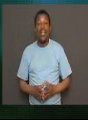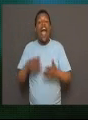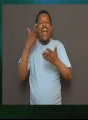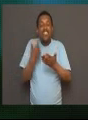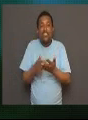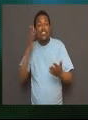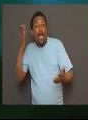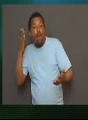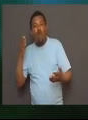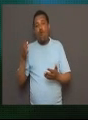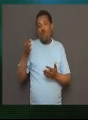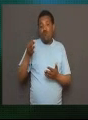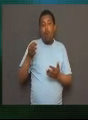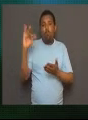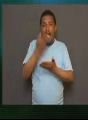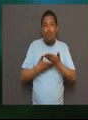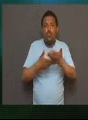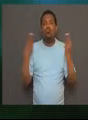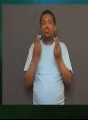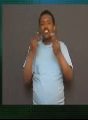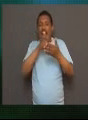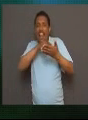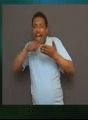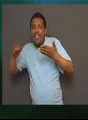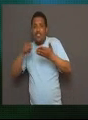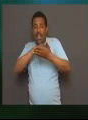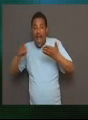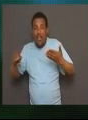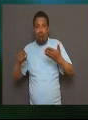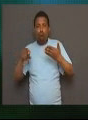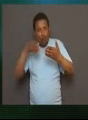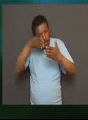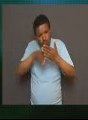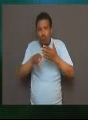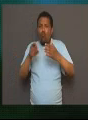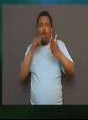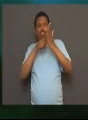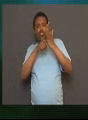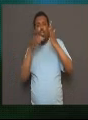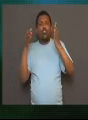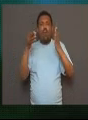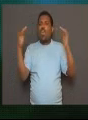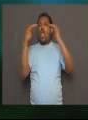This type of map uses lines that pass through points of equal value.